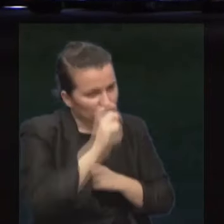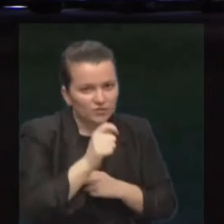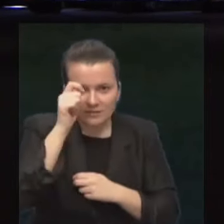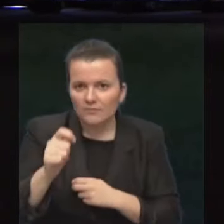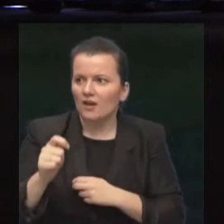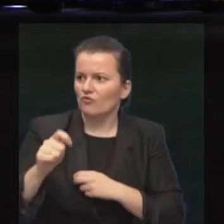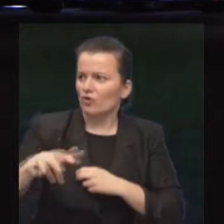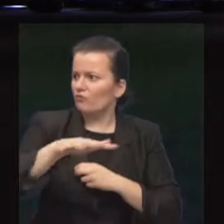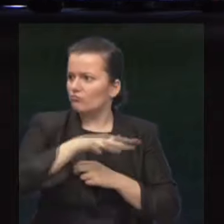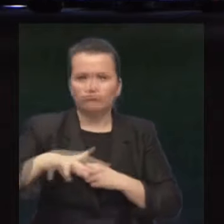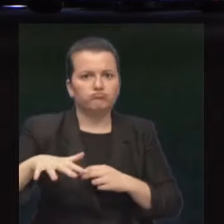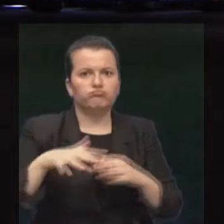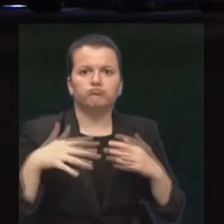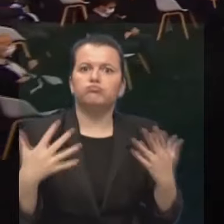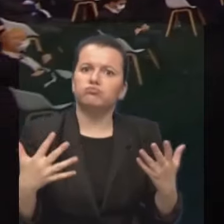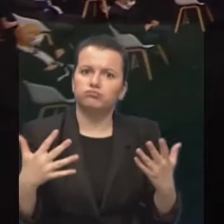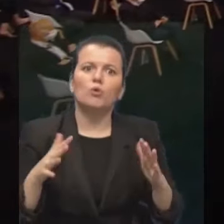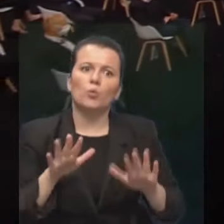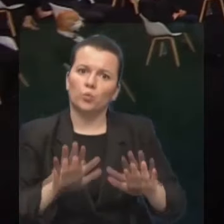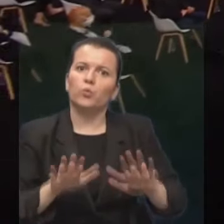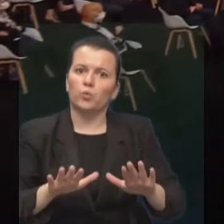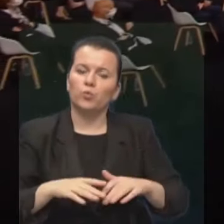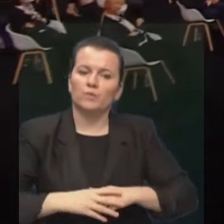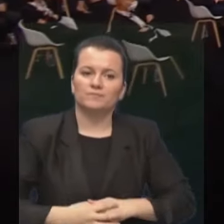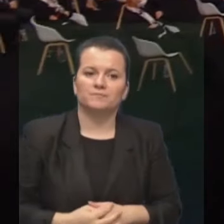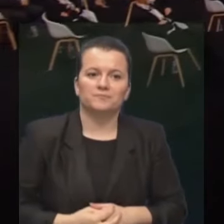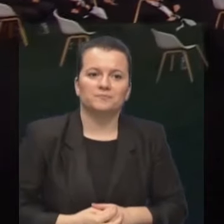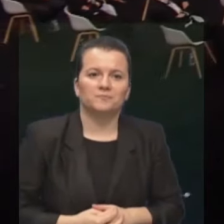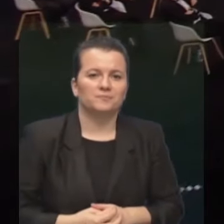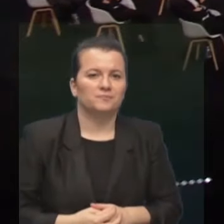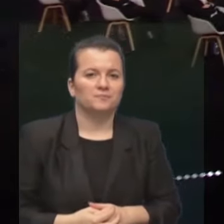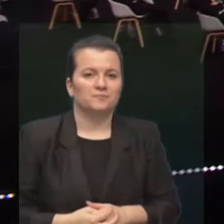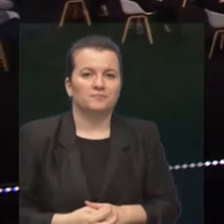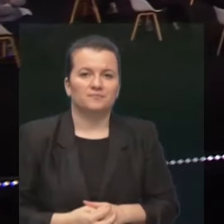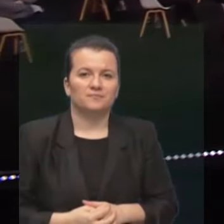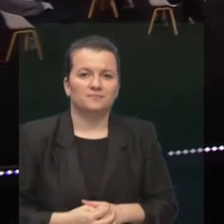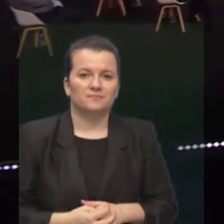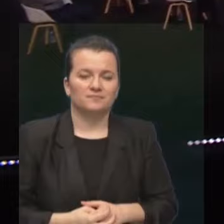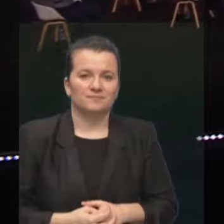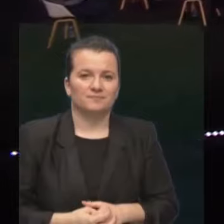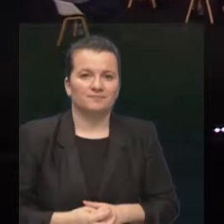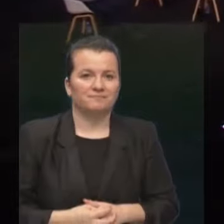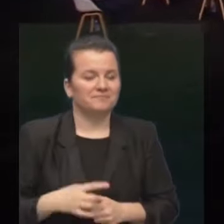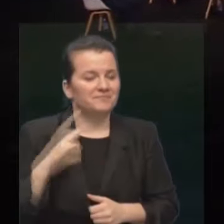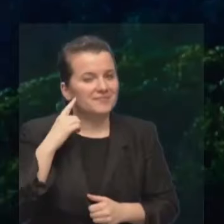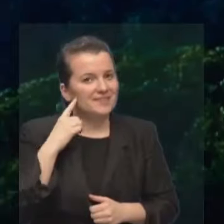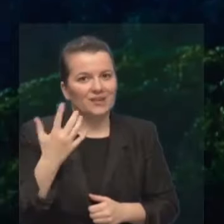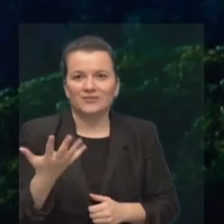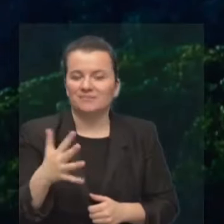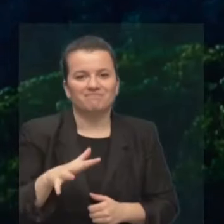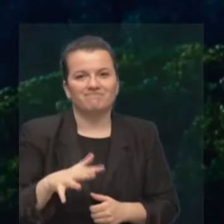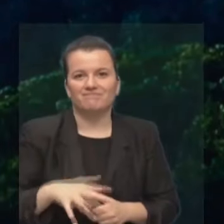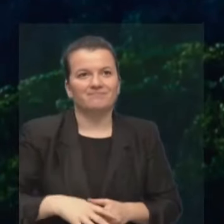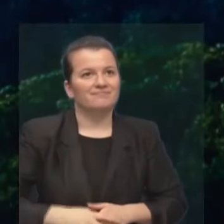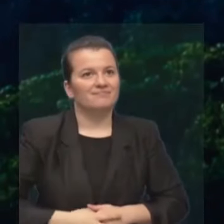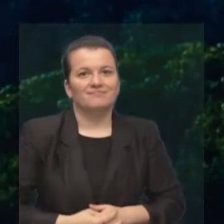Fulfillment, because in a world that seems to be punctuated by an accelerating series of crises, we sometimes forget that fulfillment is